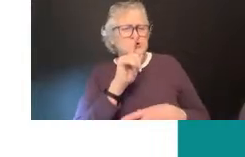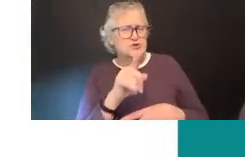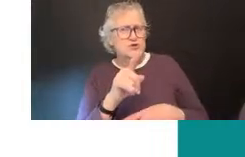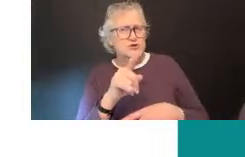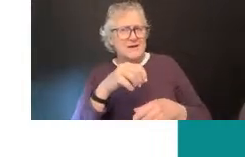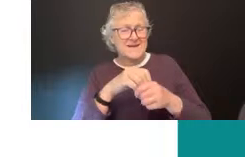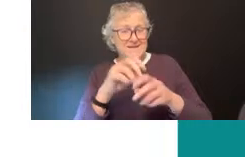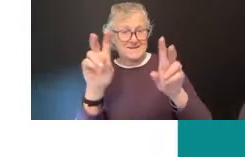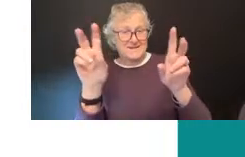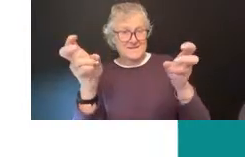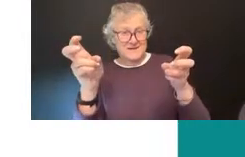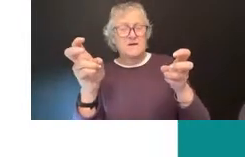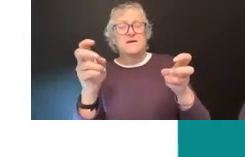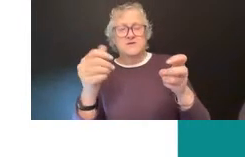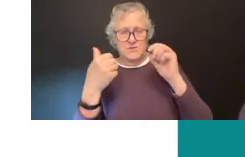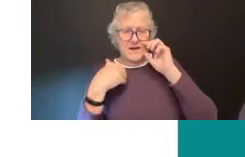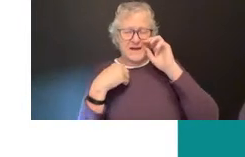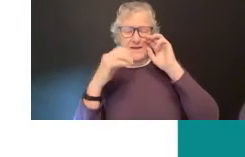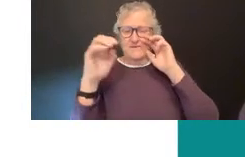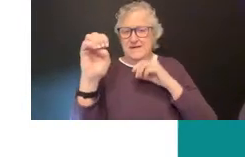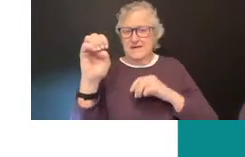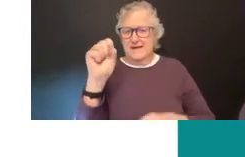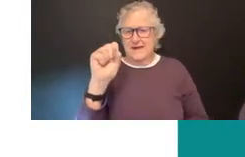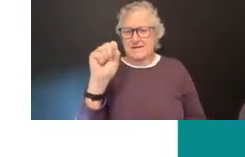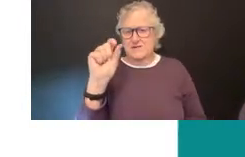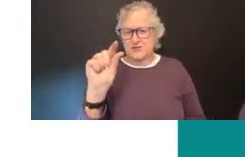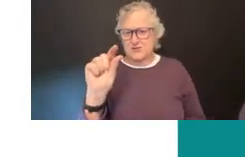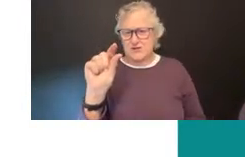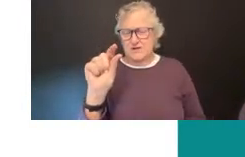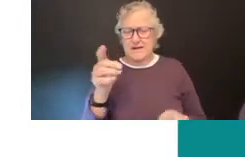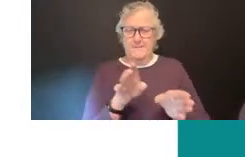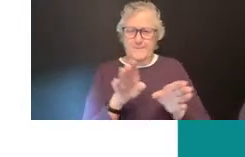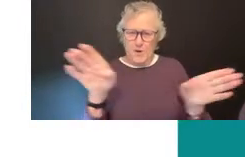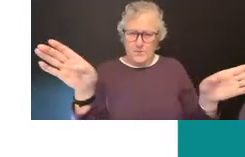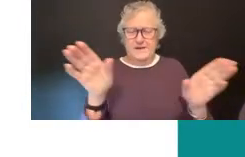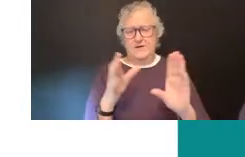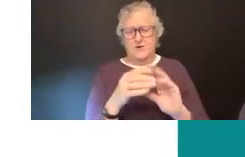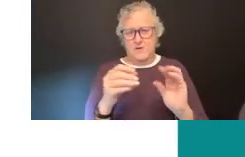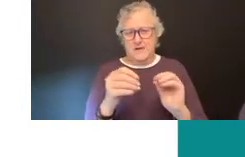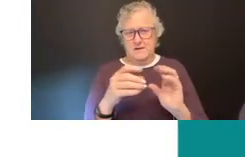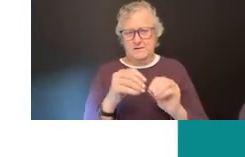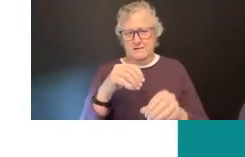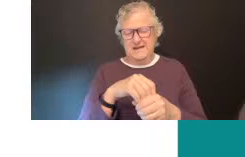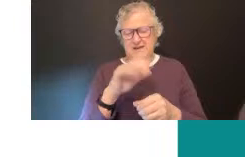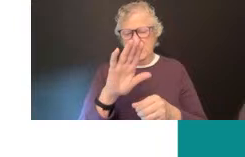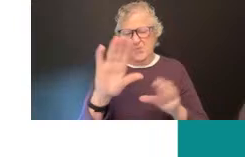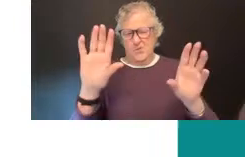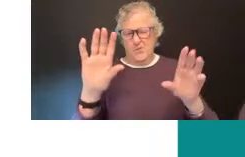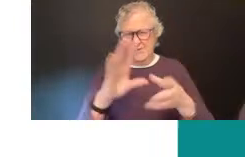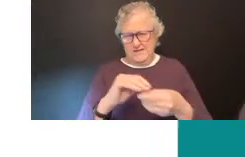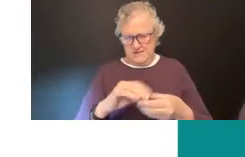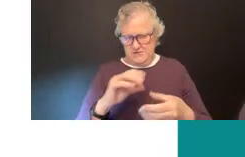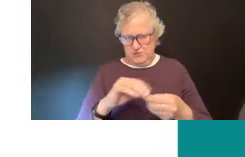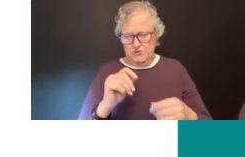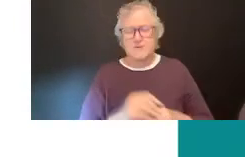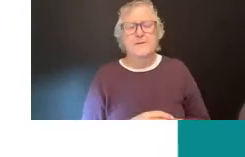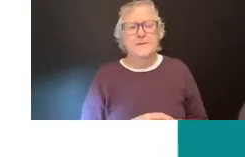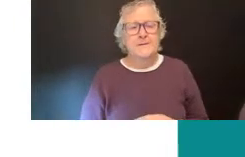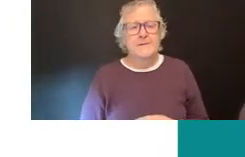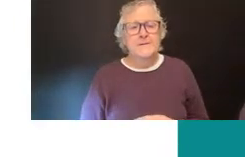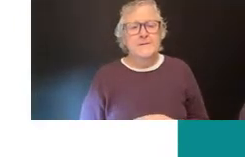received prior to 48 hours in advance of each upcoming meeting in order to be distributed to ESG